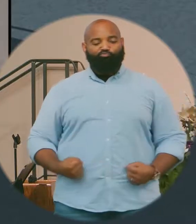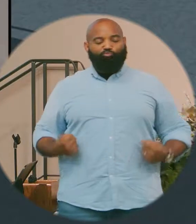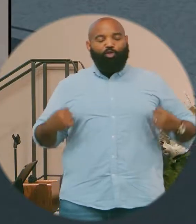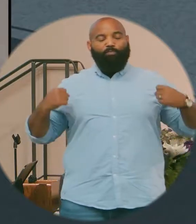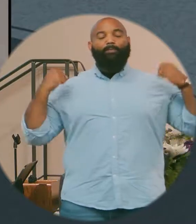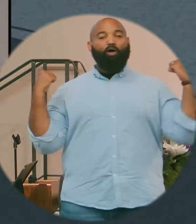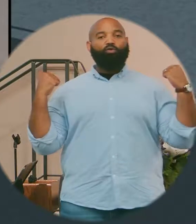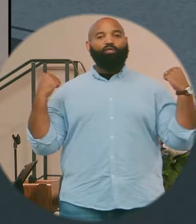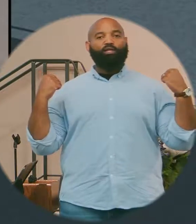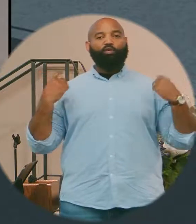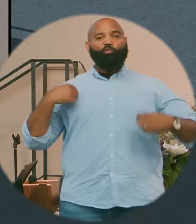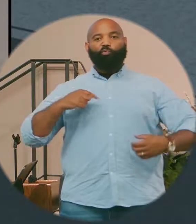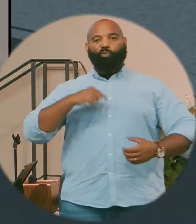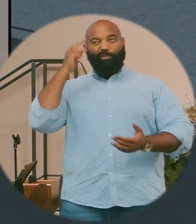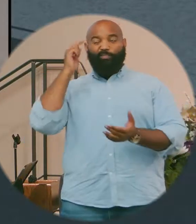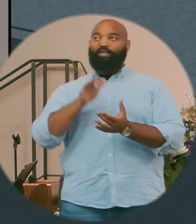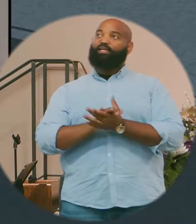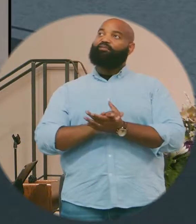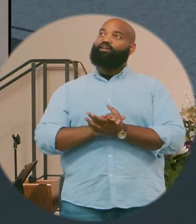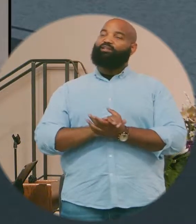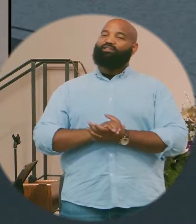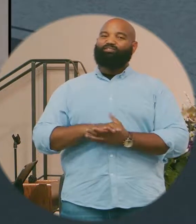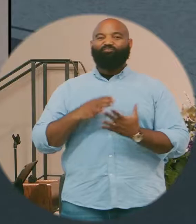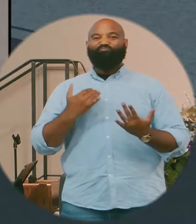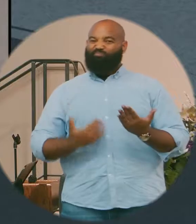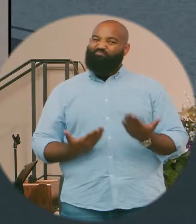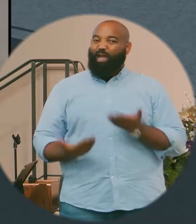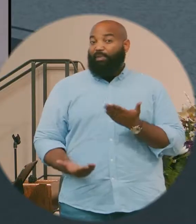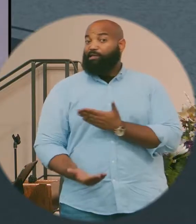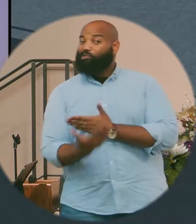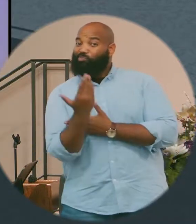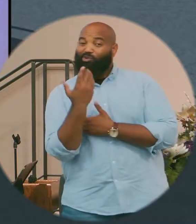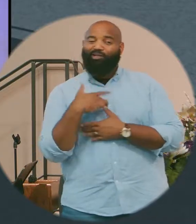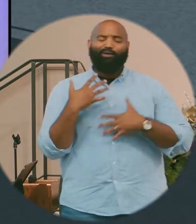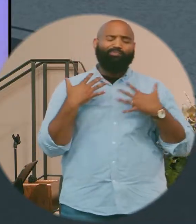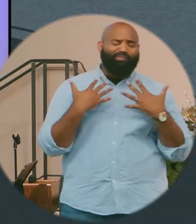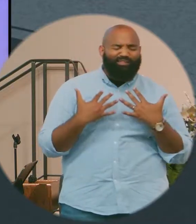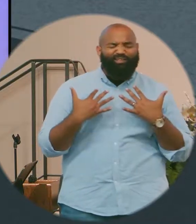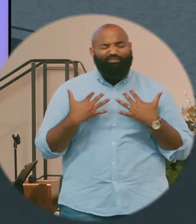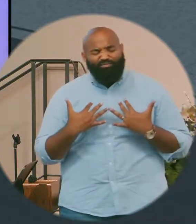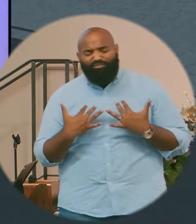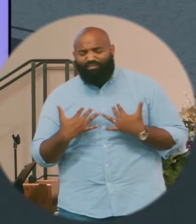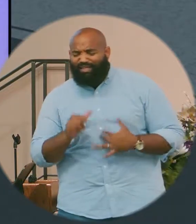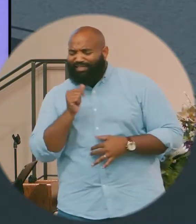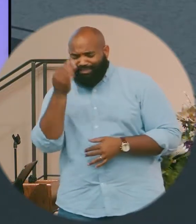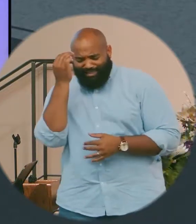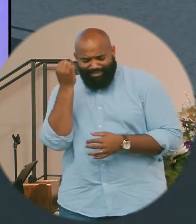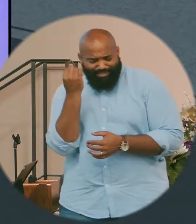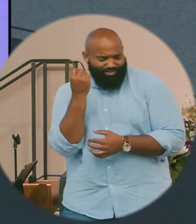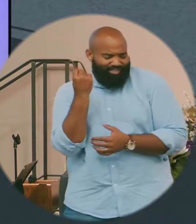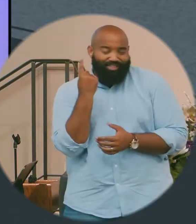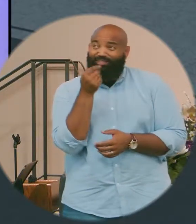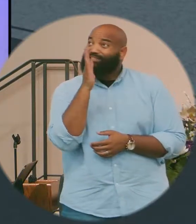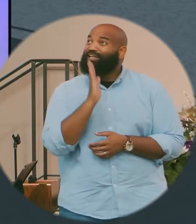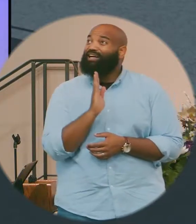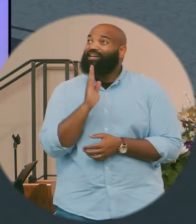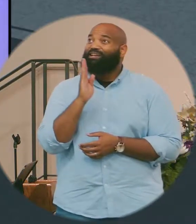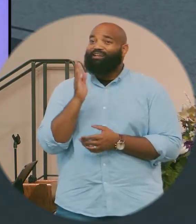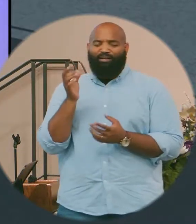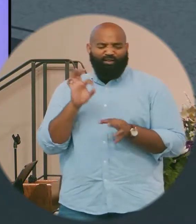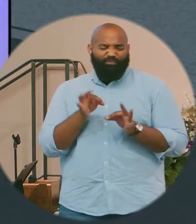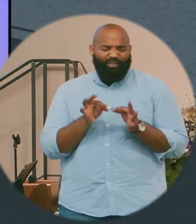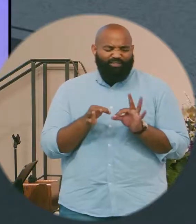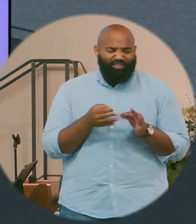morning. Before the praise team came, before I logged on, I didn't know how it was going to work out, but I was reminded of your